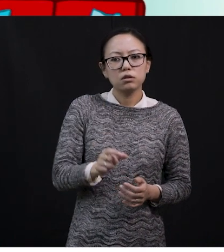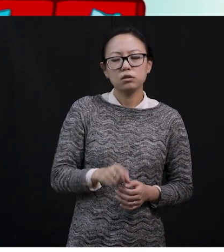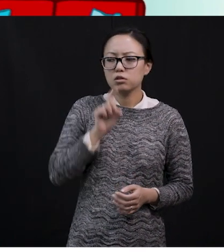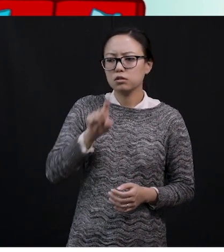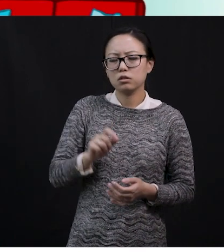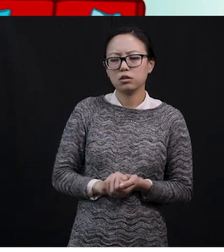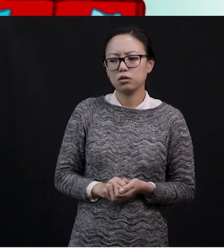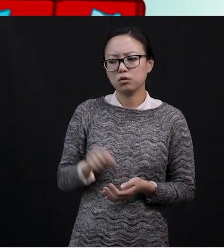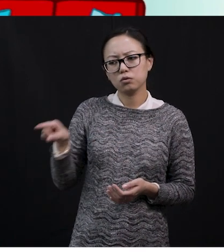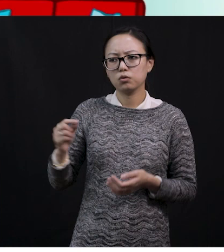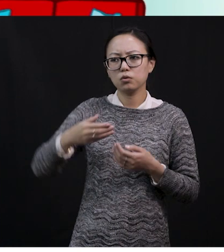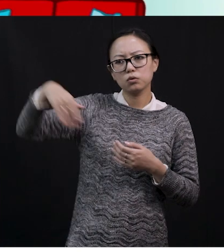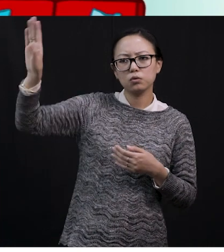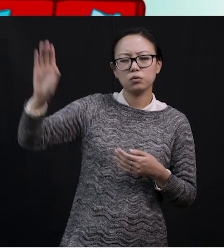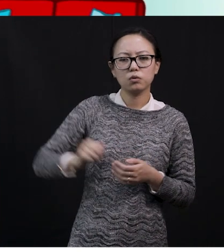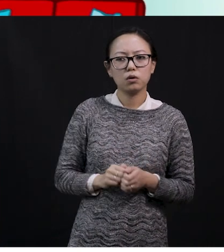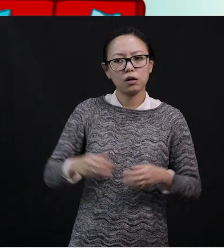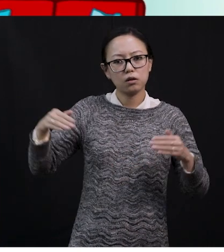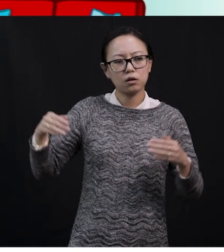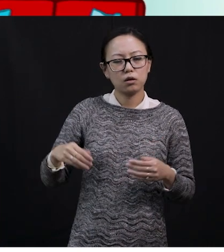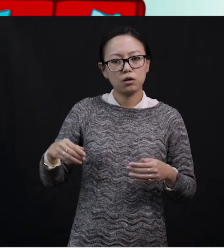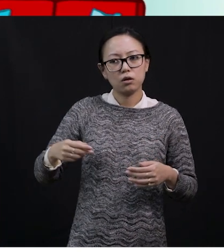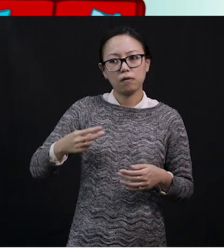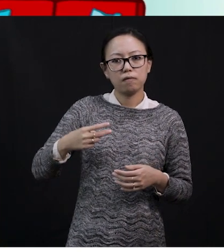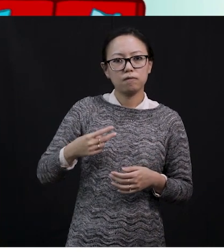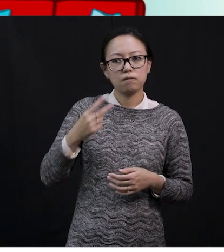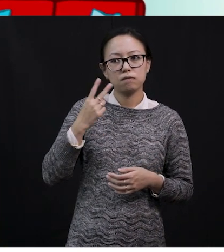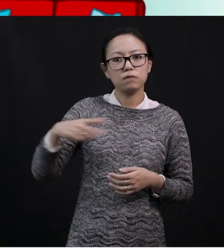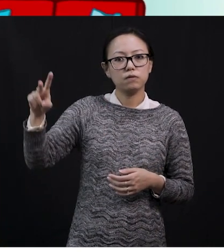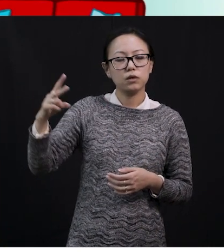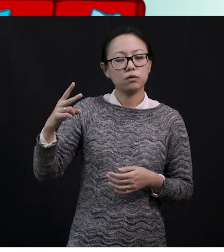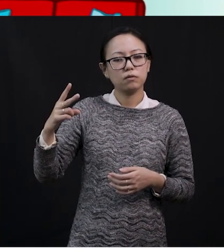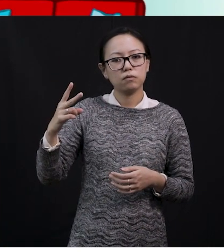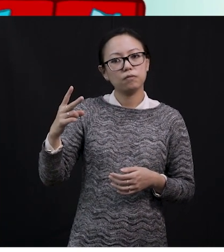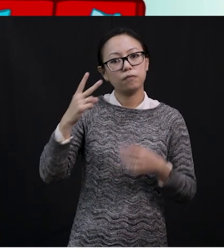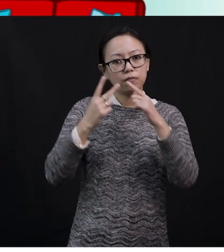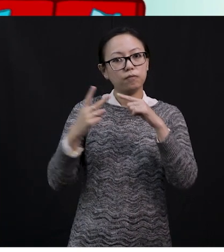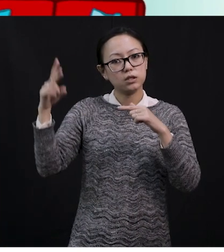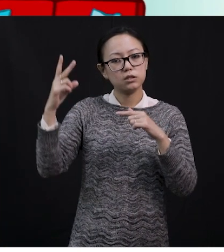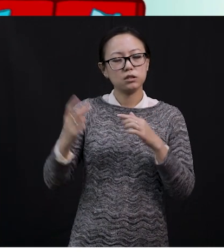be? I'm sure you know. This is a place which is very relevant in our story.